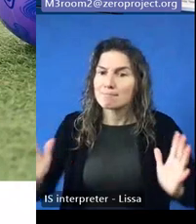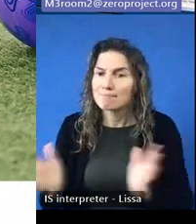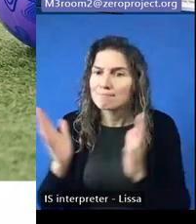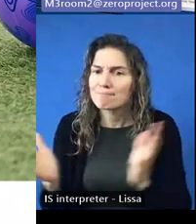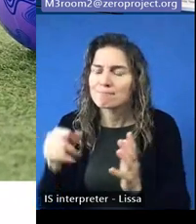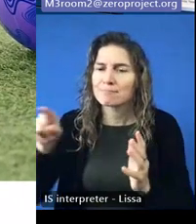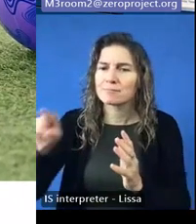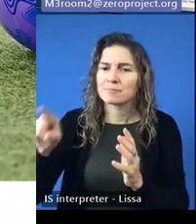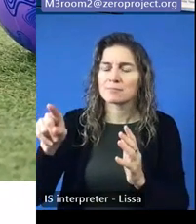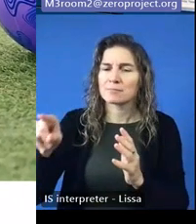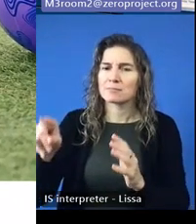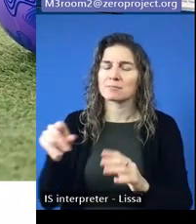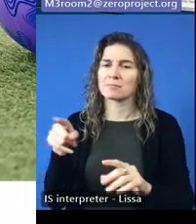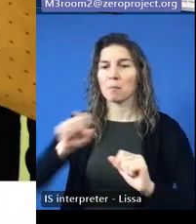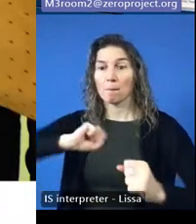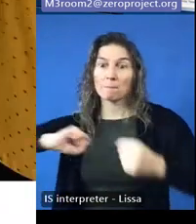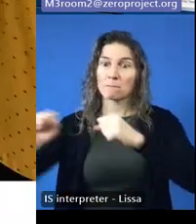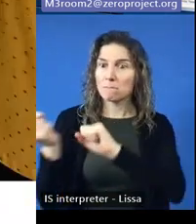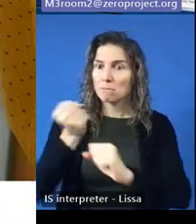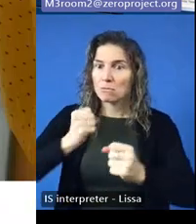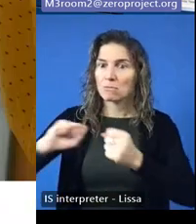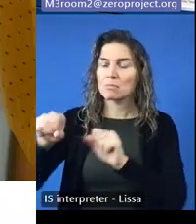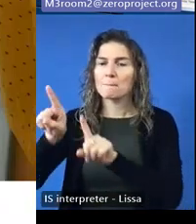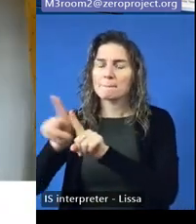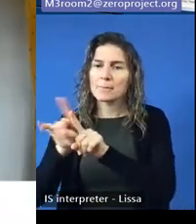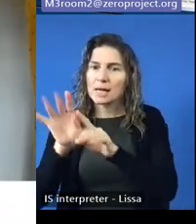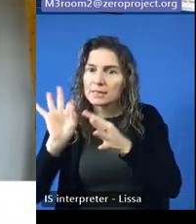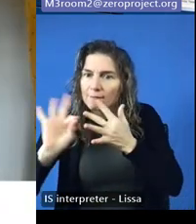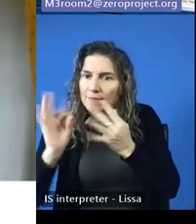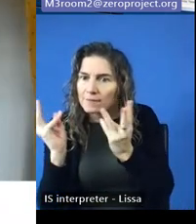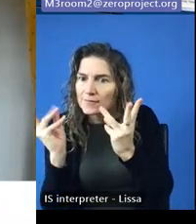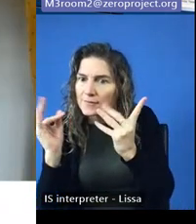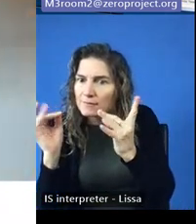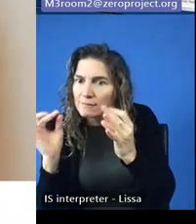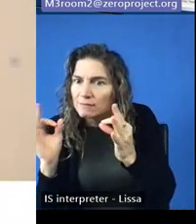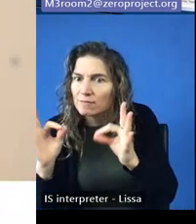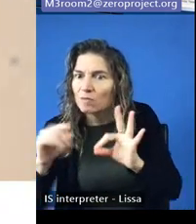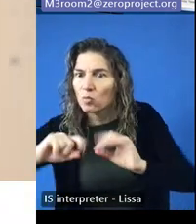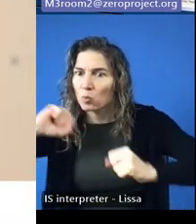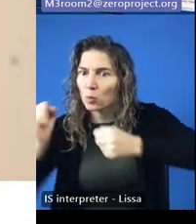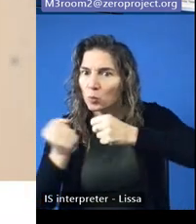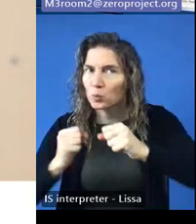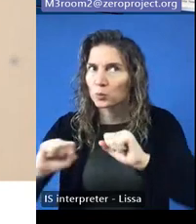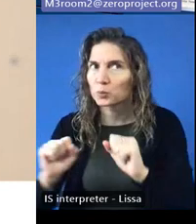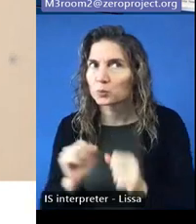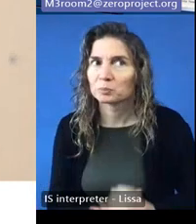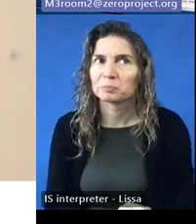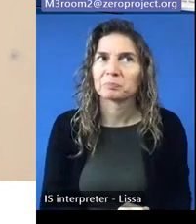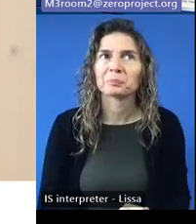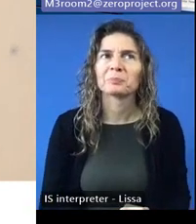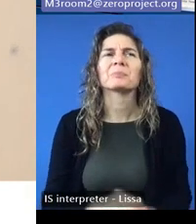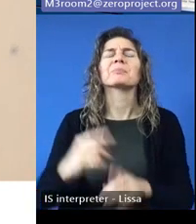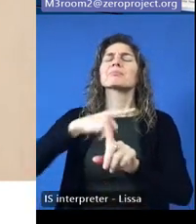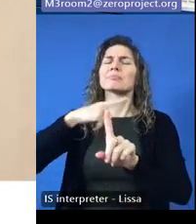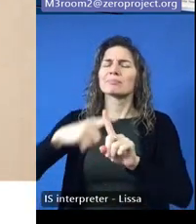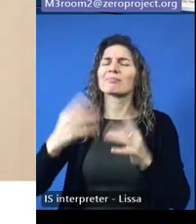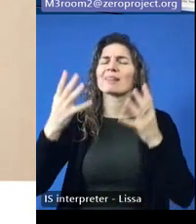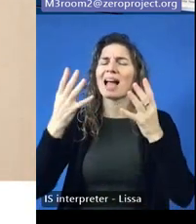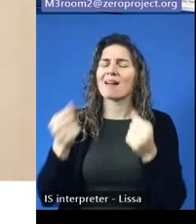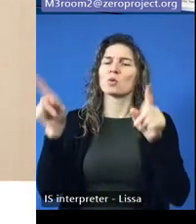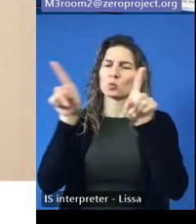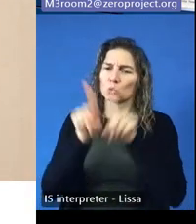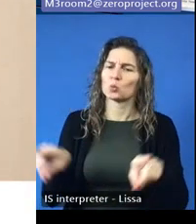skills. Through the program, Alaina has also developed a routine. which makes it so easy for me and her to follow